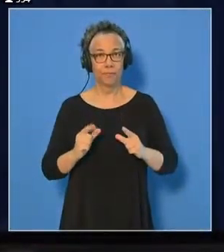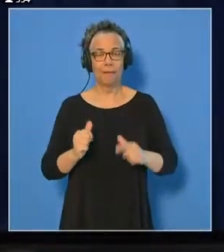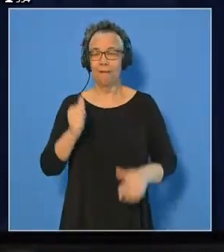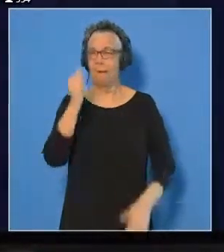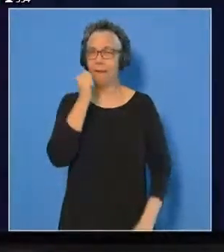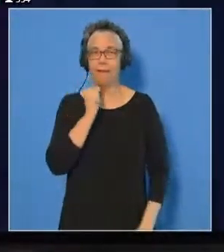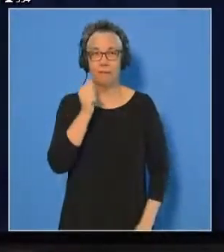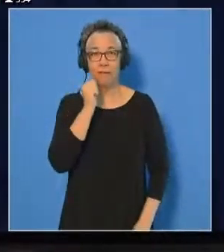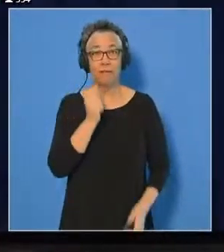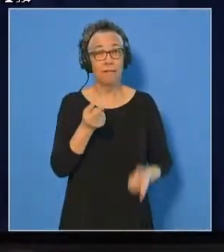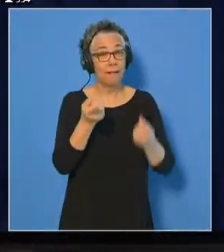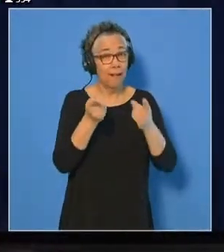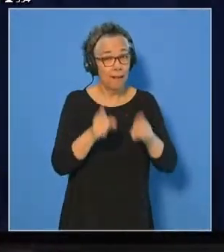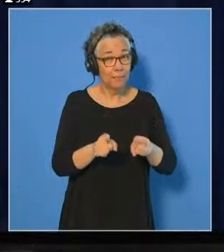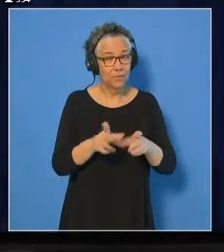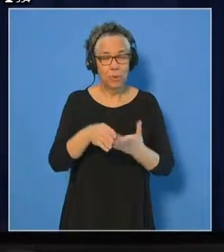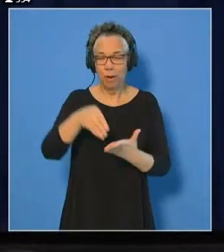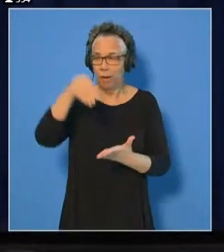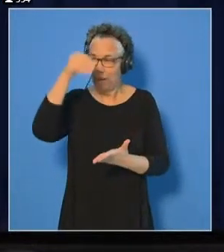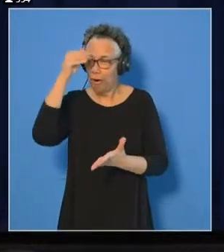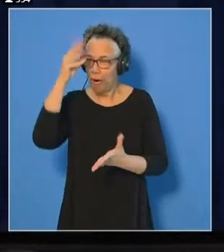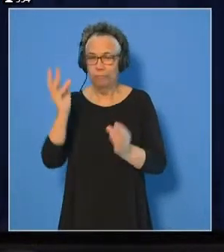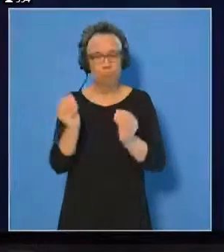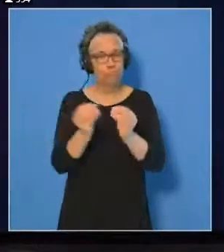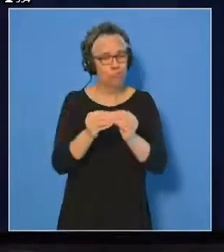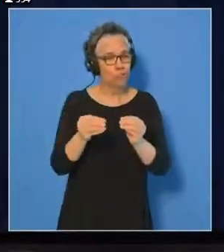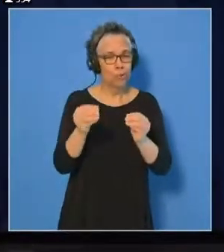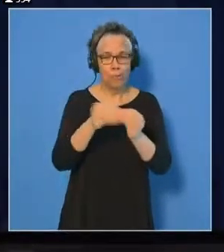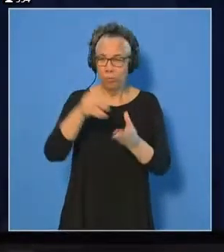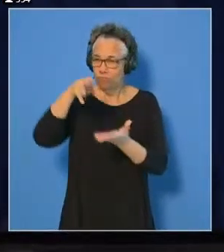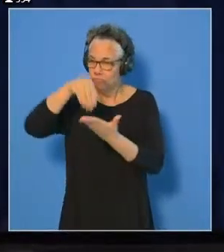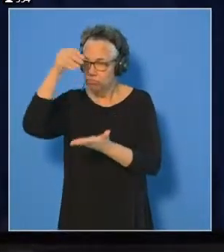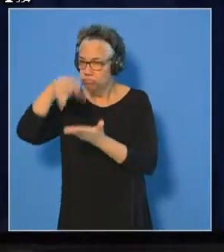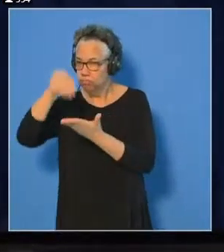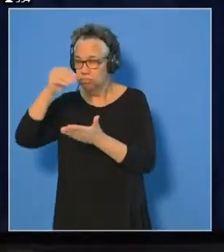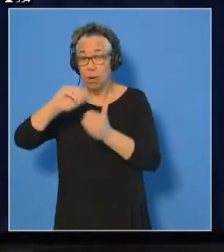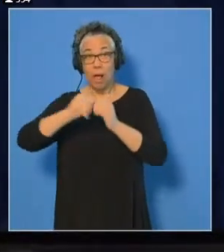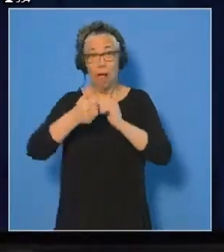that passes, we learn more and more about how we can